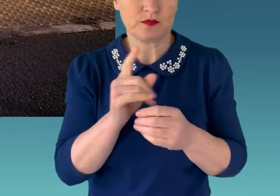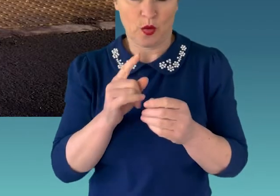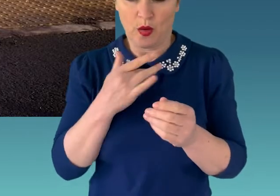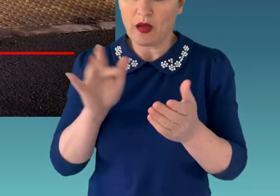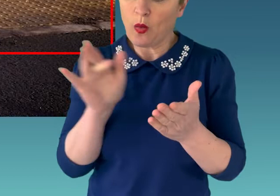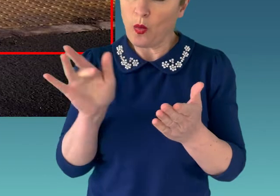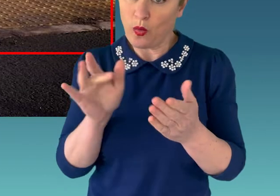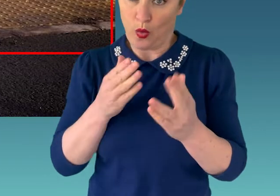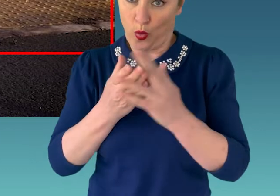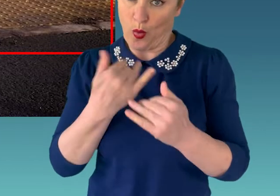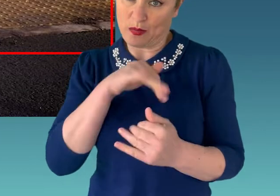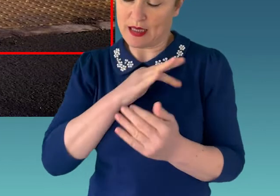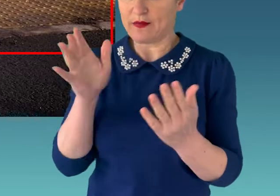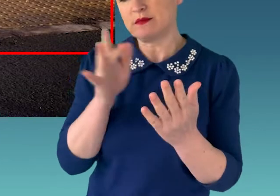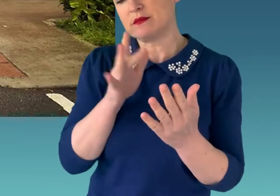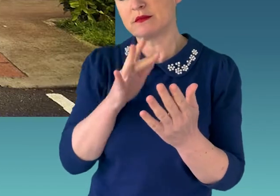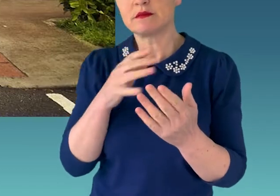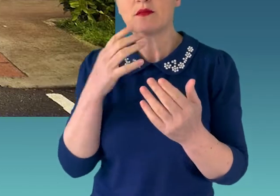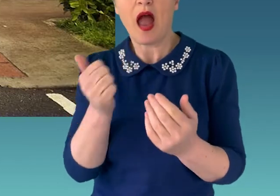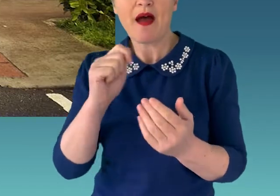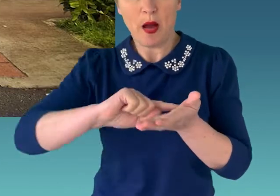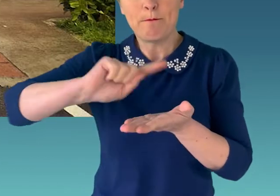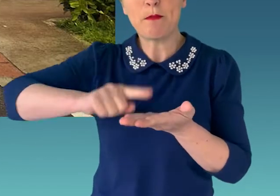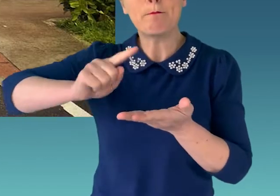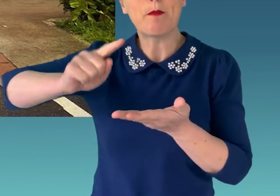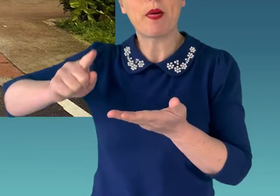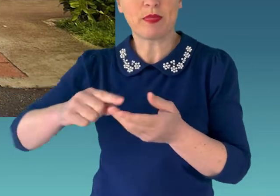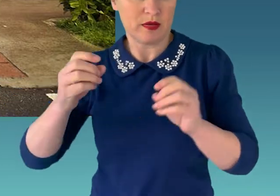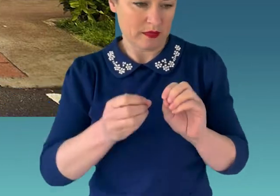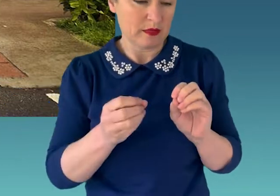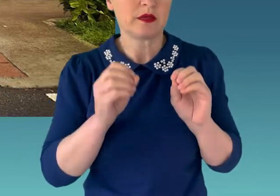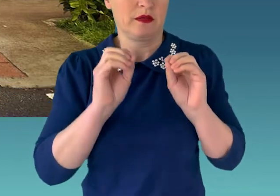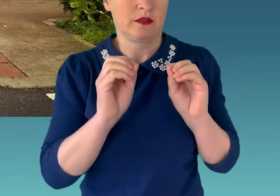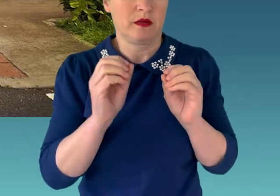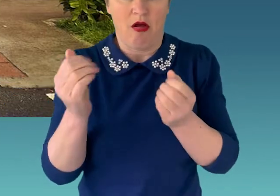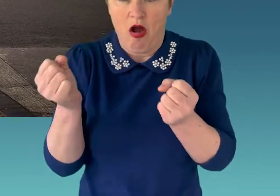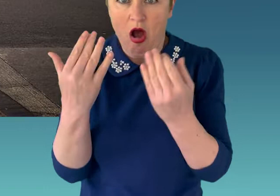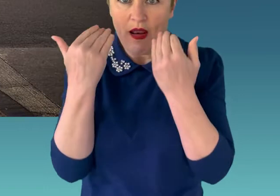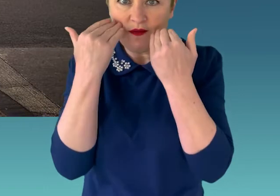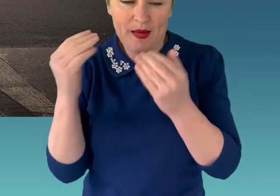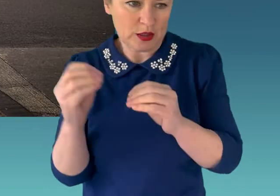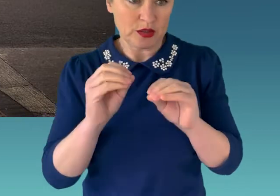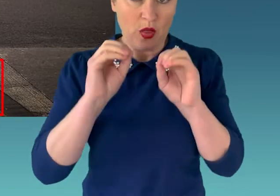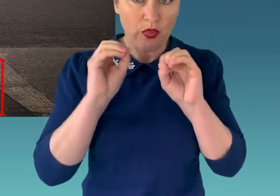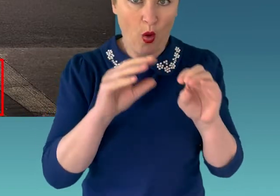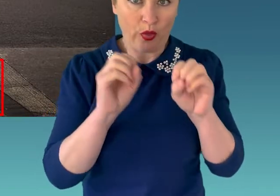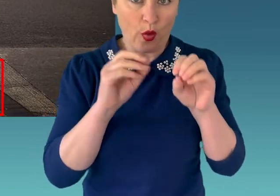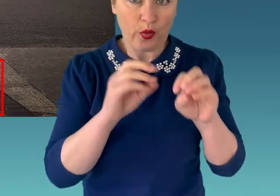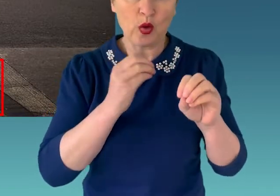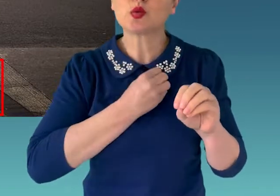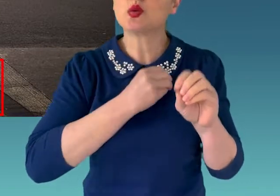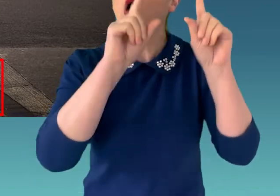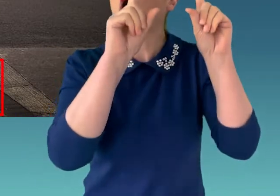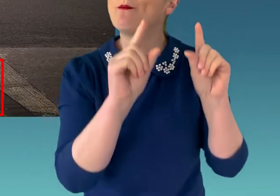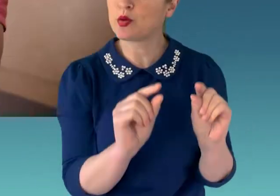containing only the tactile pavement, and we annotate that particular part. And once we have all these annotations, we feed these images to